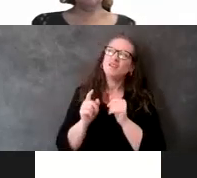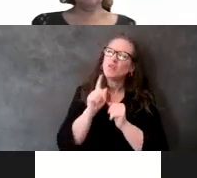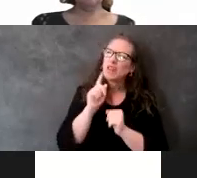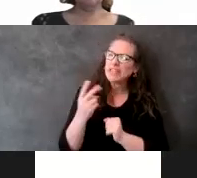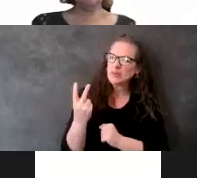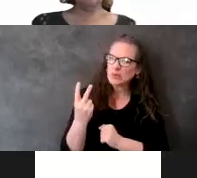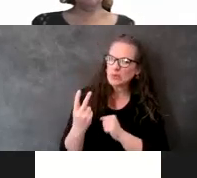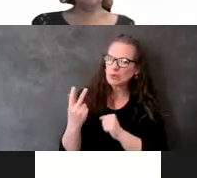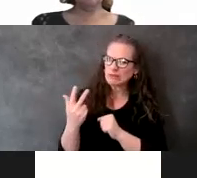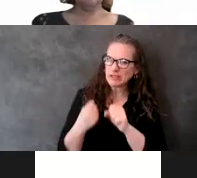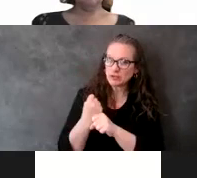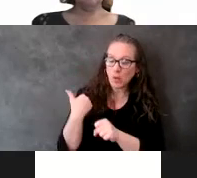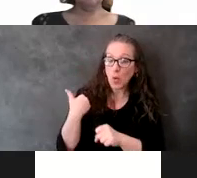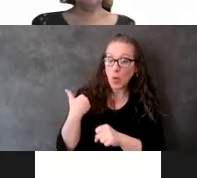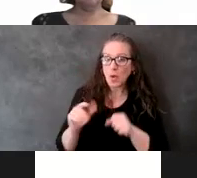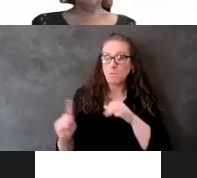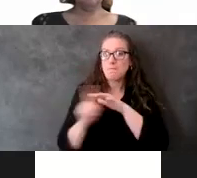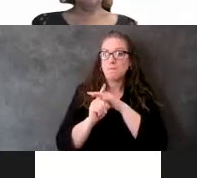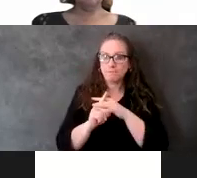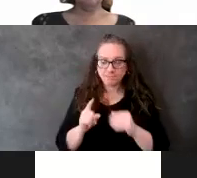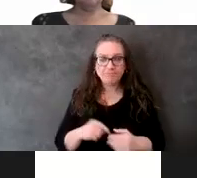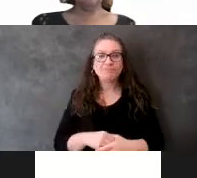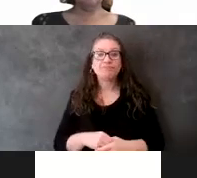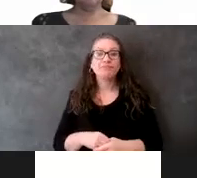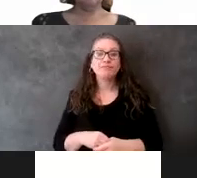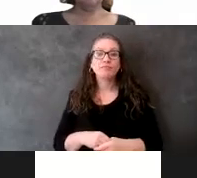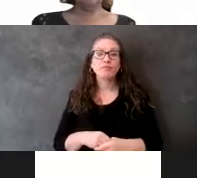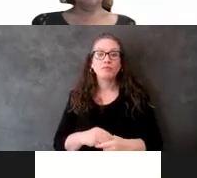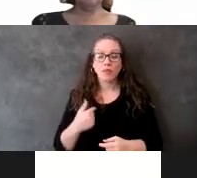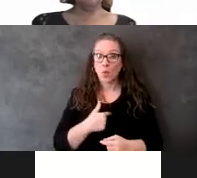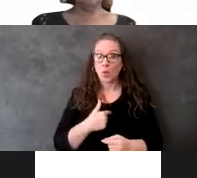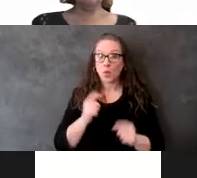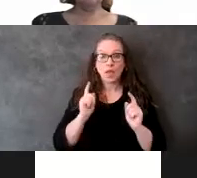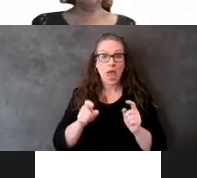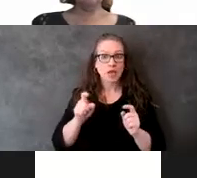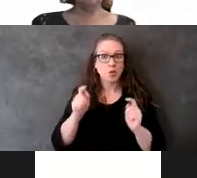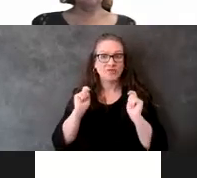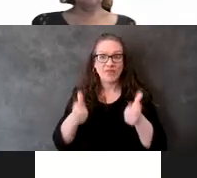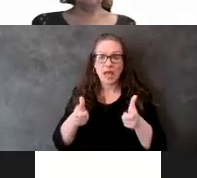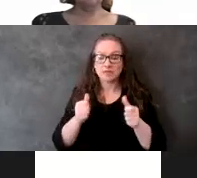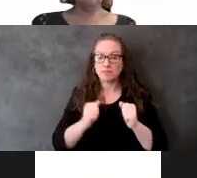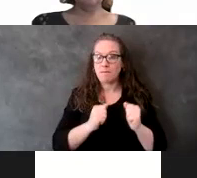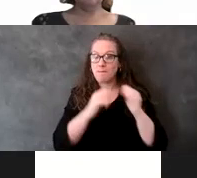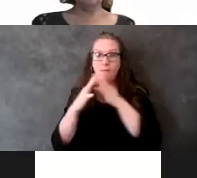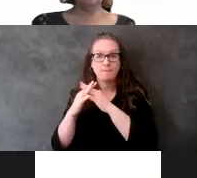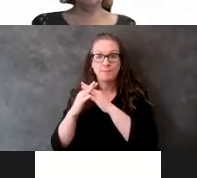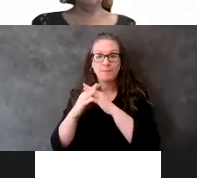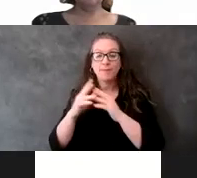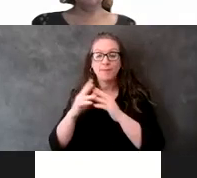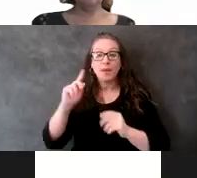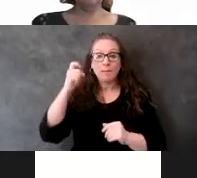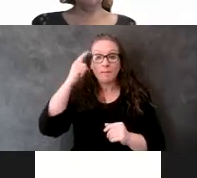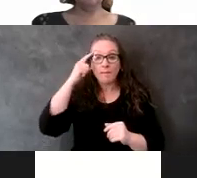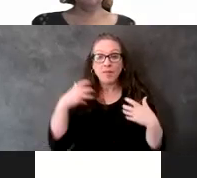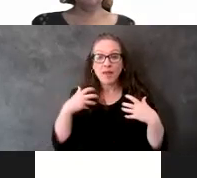we suddenly had to pop up public health facilities to administer COVID tests and